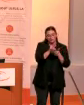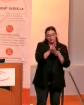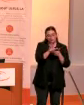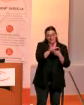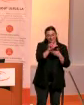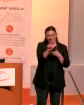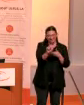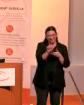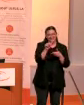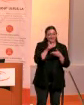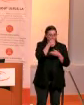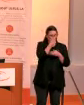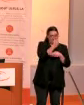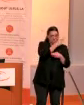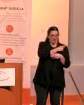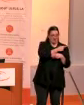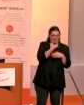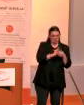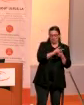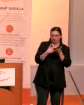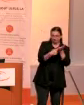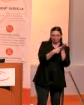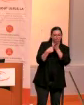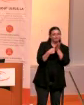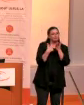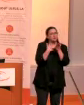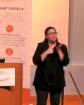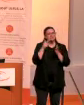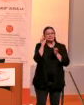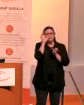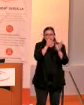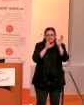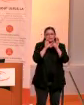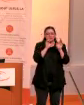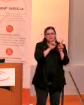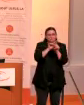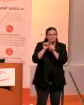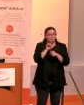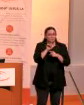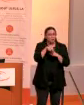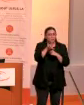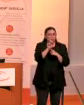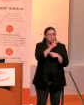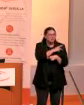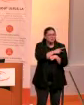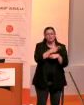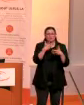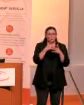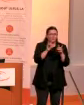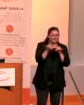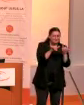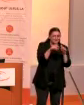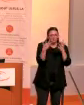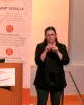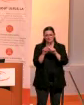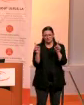young patient, was again looking for things that might be different in lupus patients. And one of the things that we found